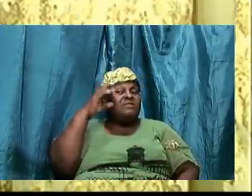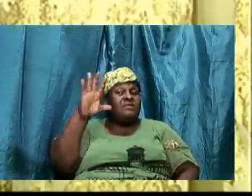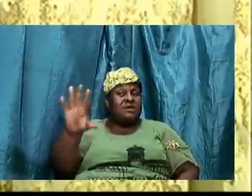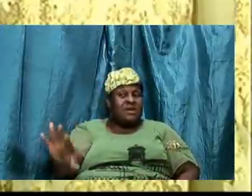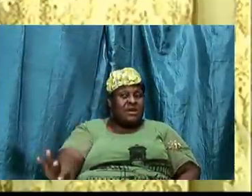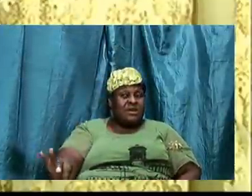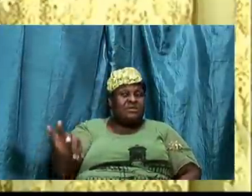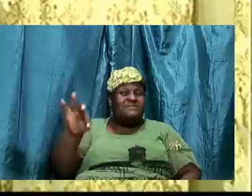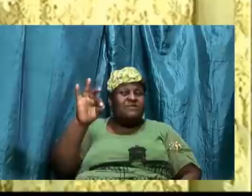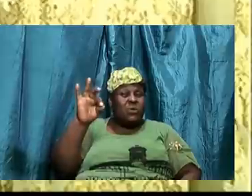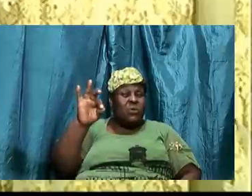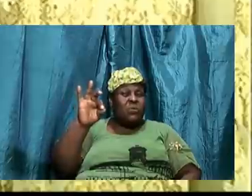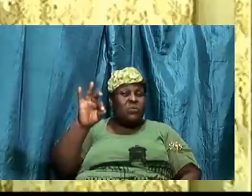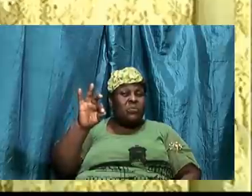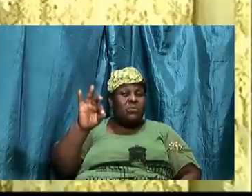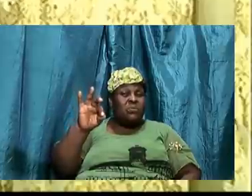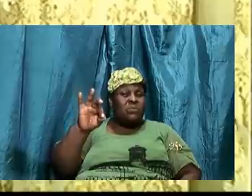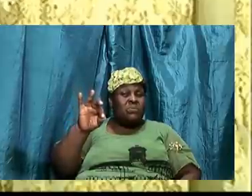what works.